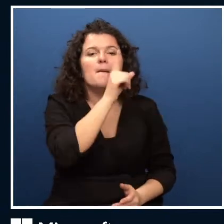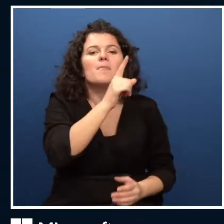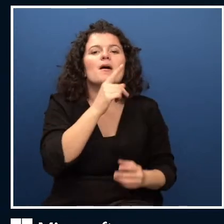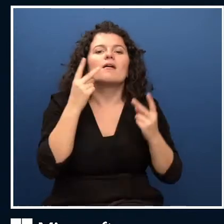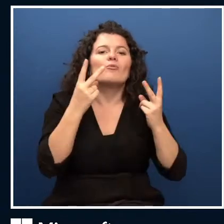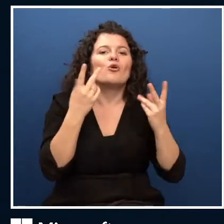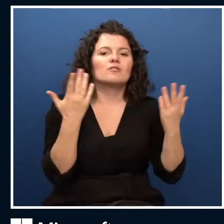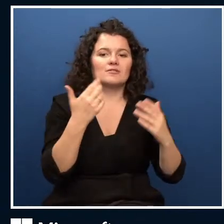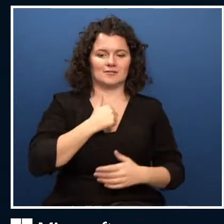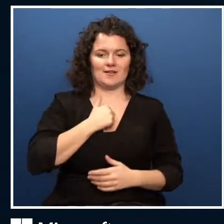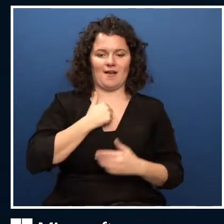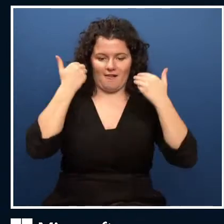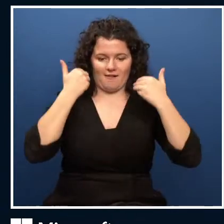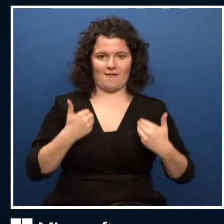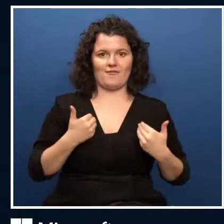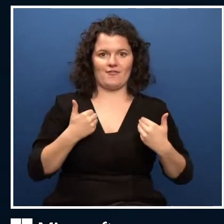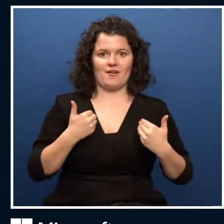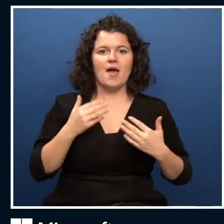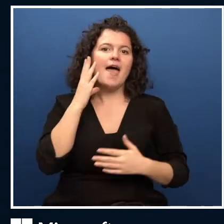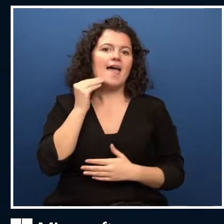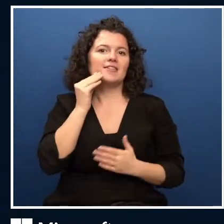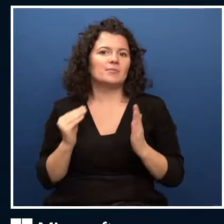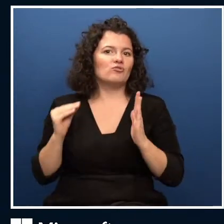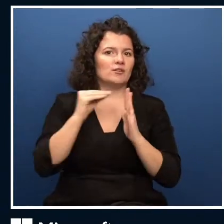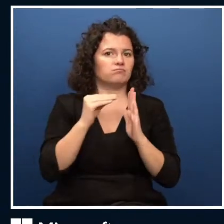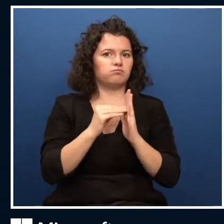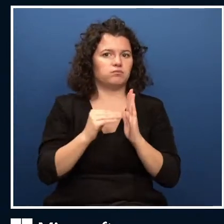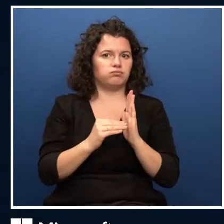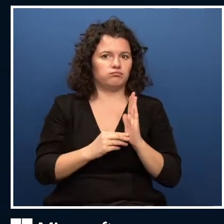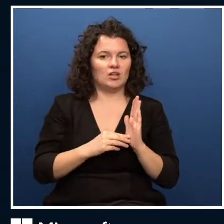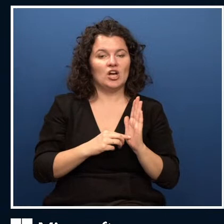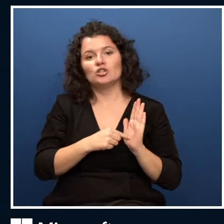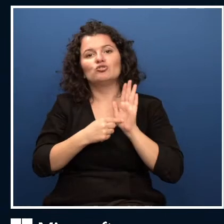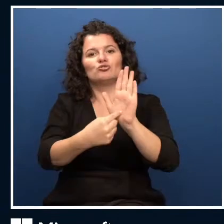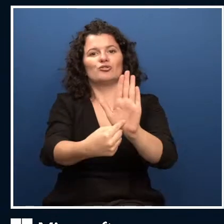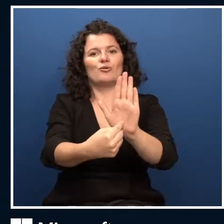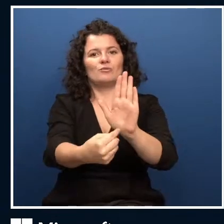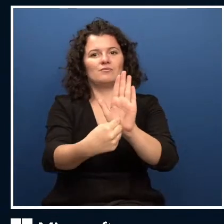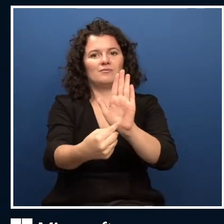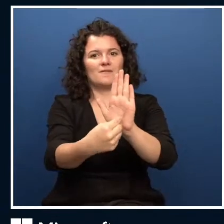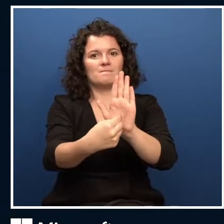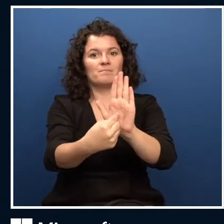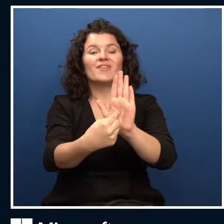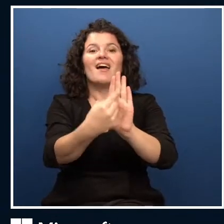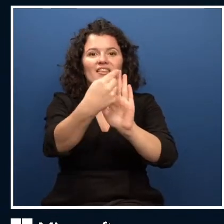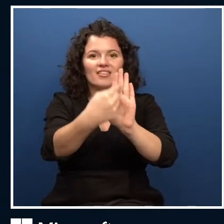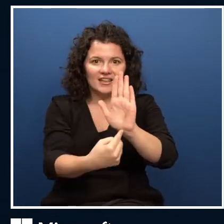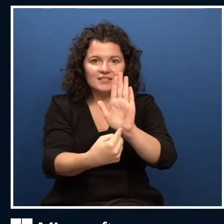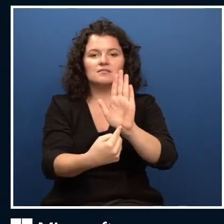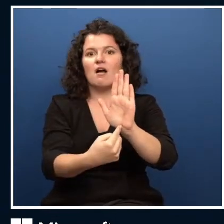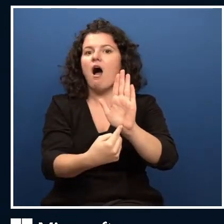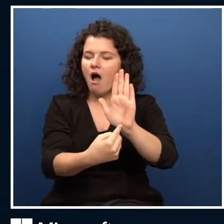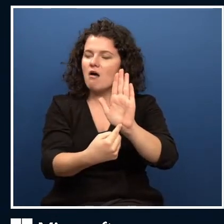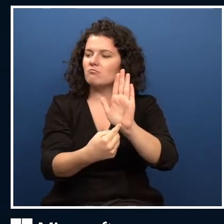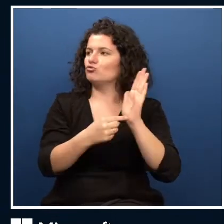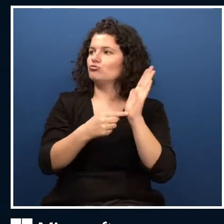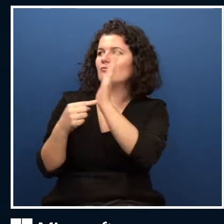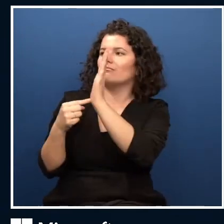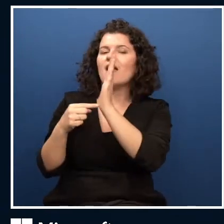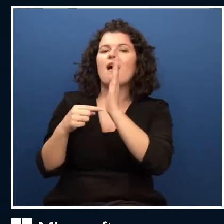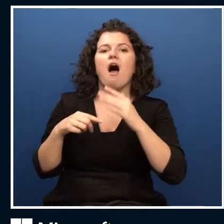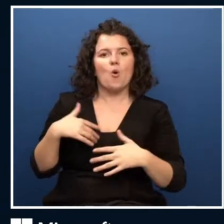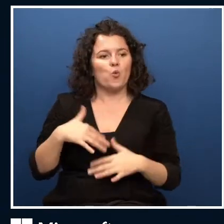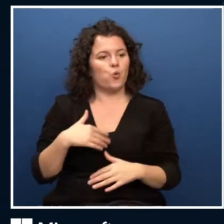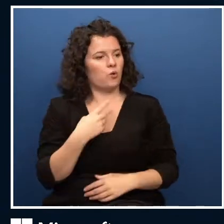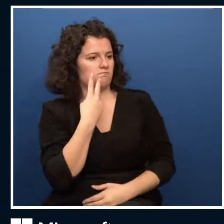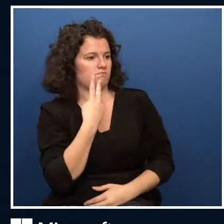in a realistic way to other people, so that you're creating something that's comparable or better. Excellent. So Aisha, you're